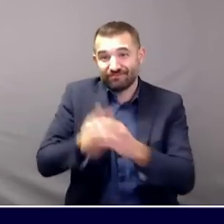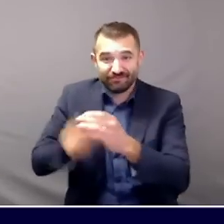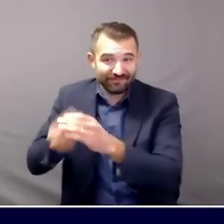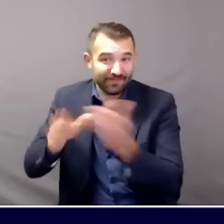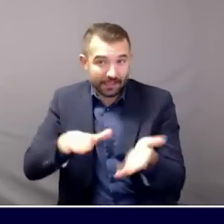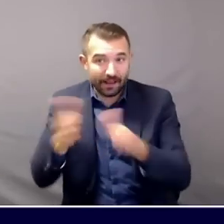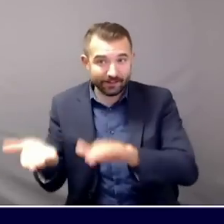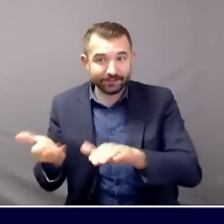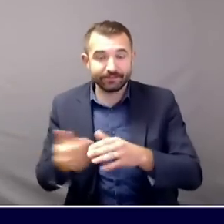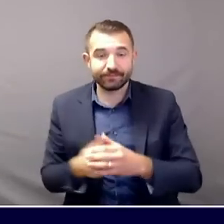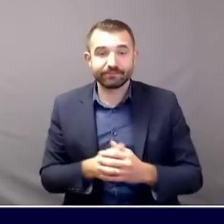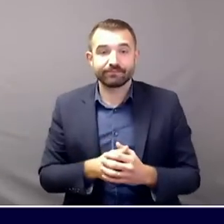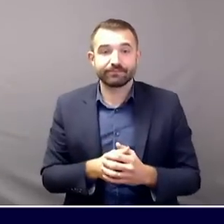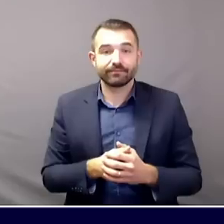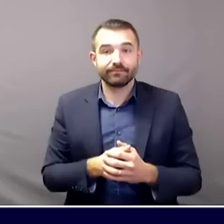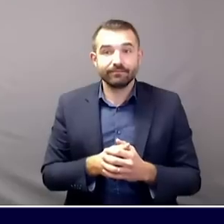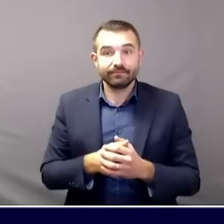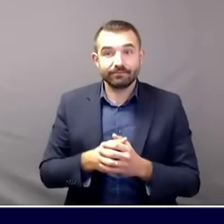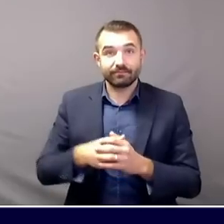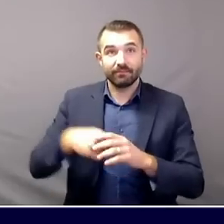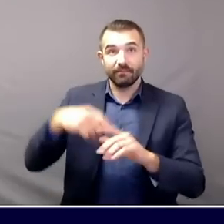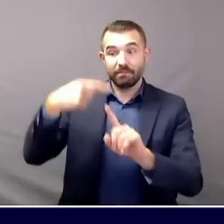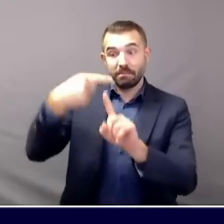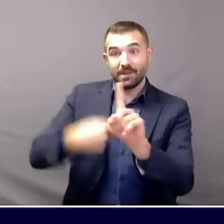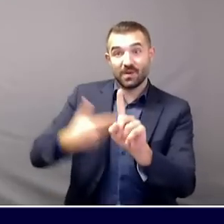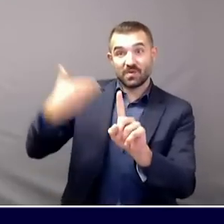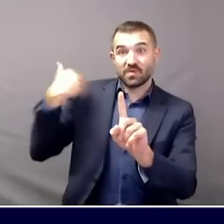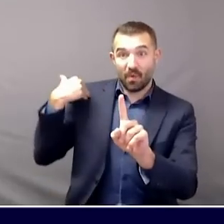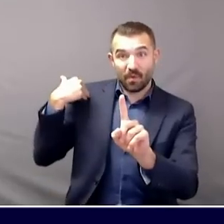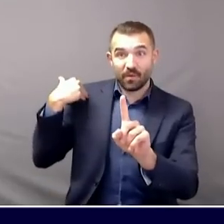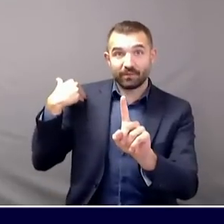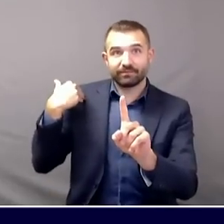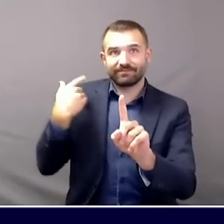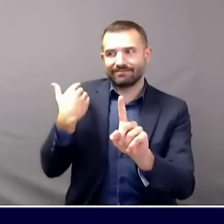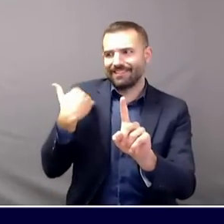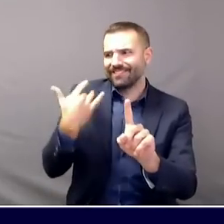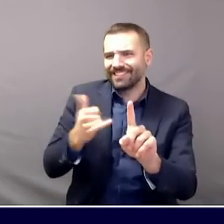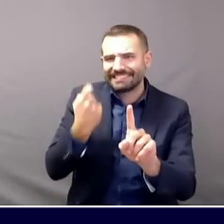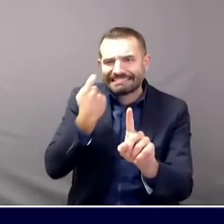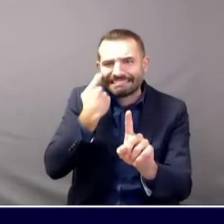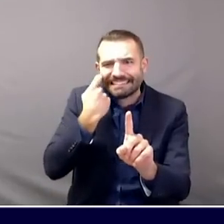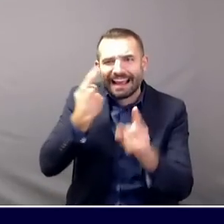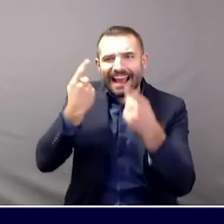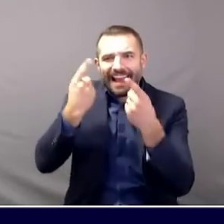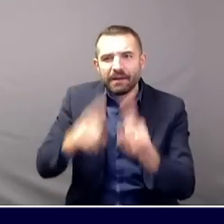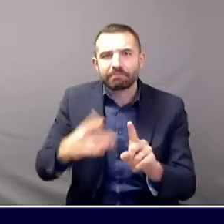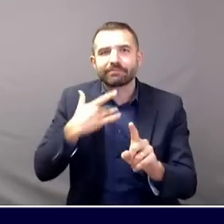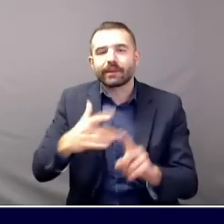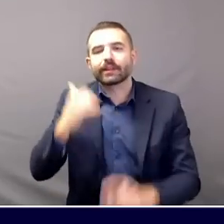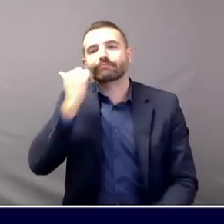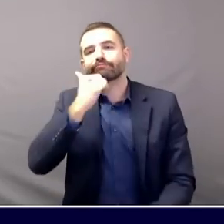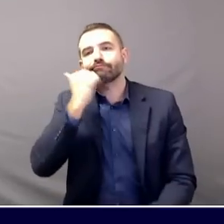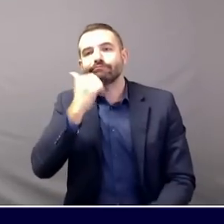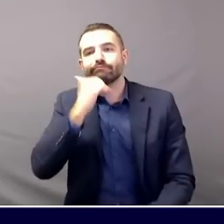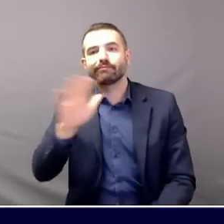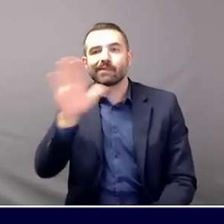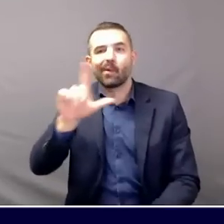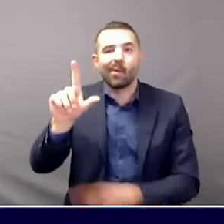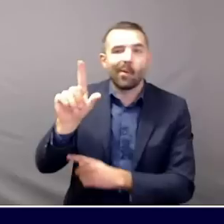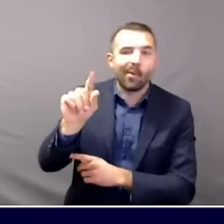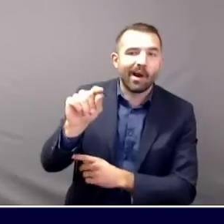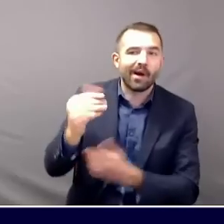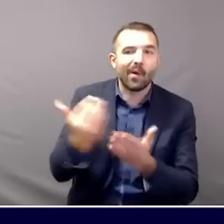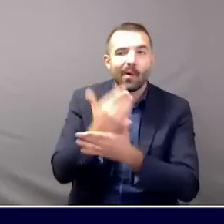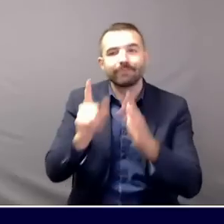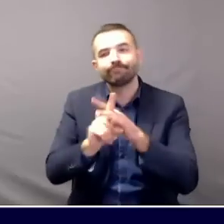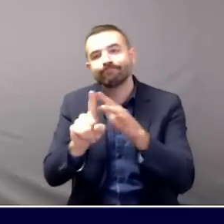Last month, it seems like just yesterday, we had an average of about 20 new daily cases, 7 people in the hospital,